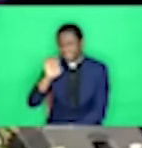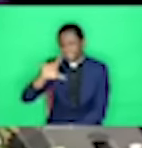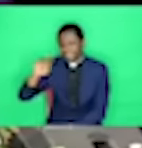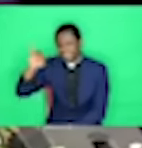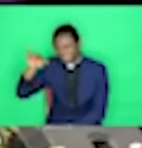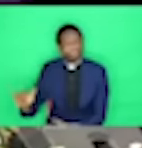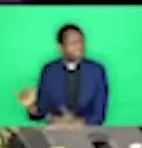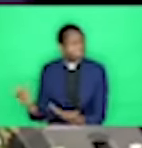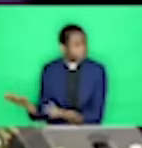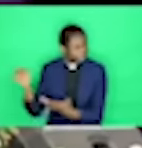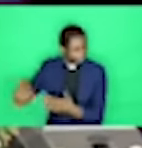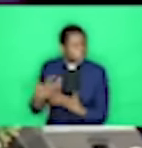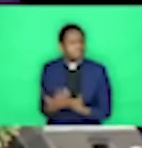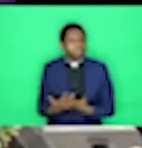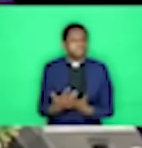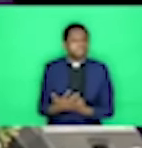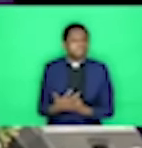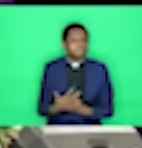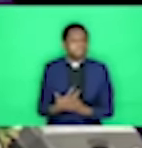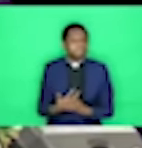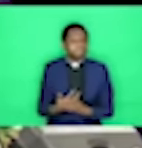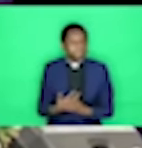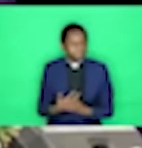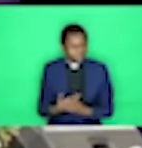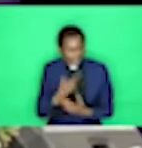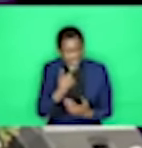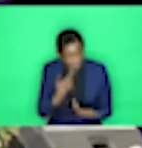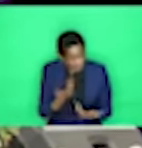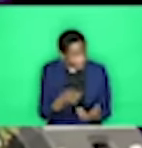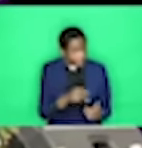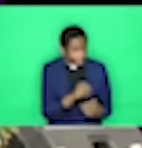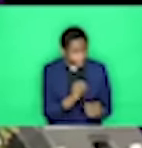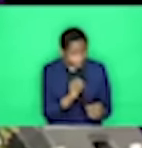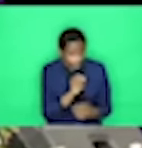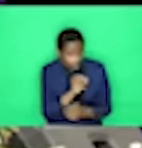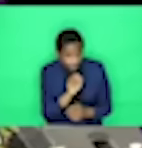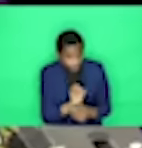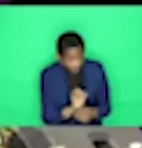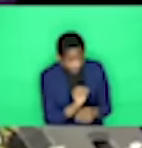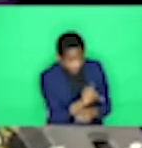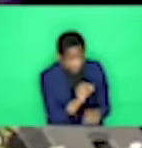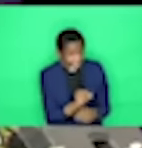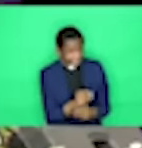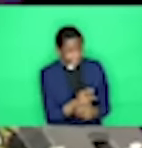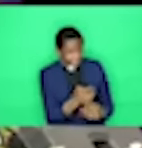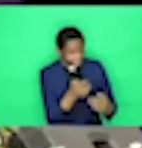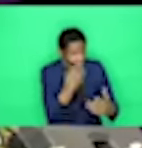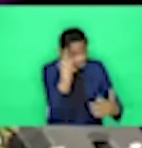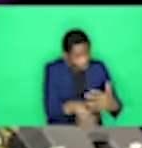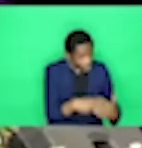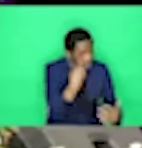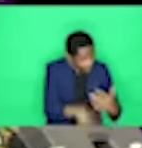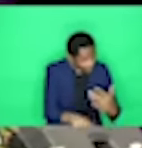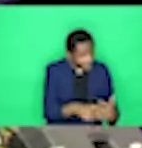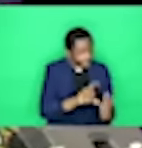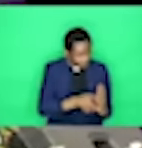we can say all the bet two ways so na ebia I just say e kokodu ansa na obetumi atia free mu a obetemienu na